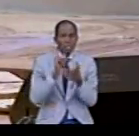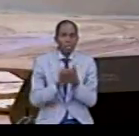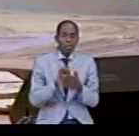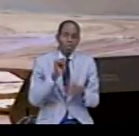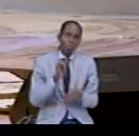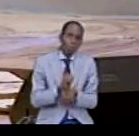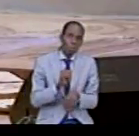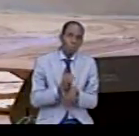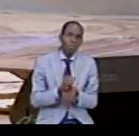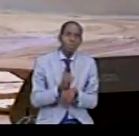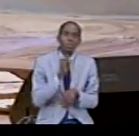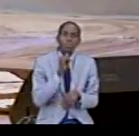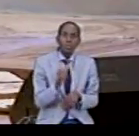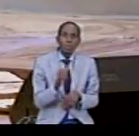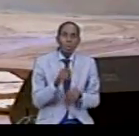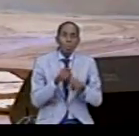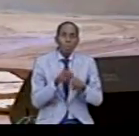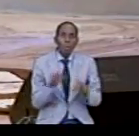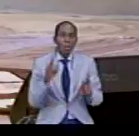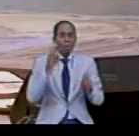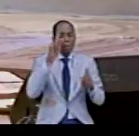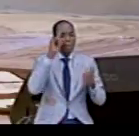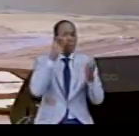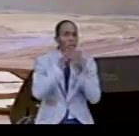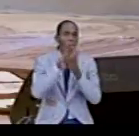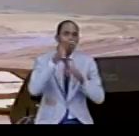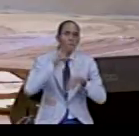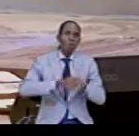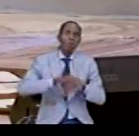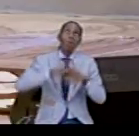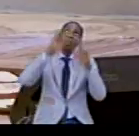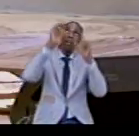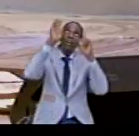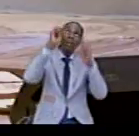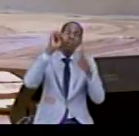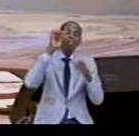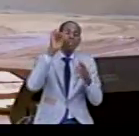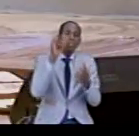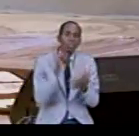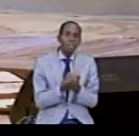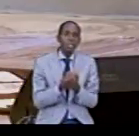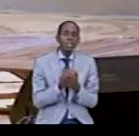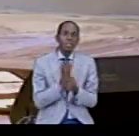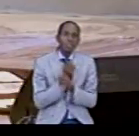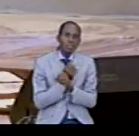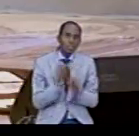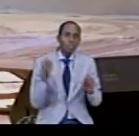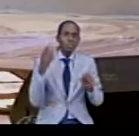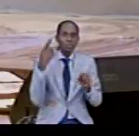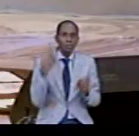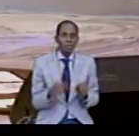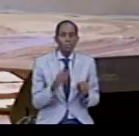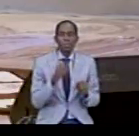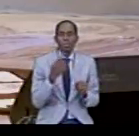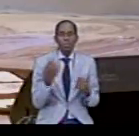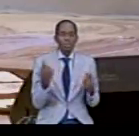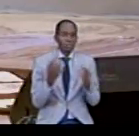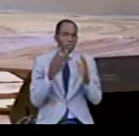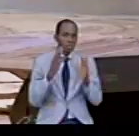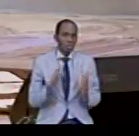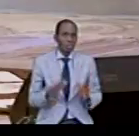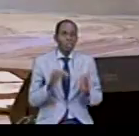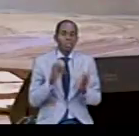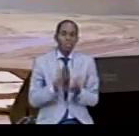but believeth on him that justifies the ungodly justifies